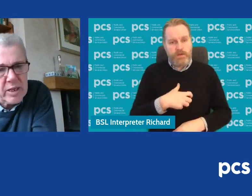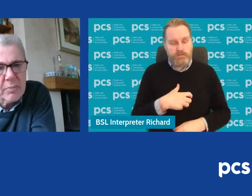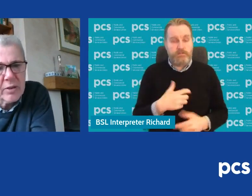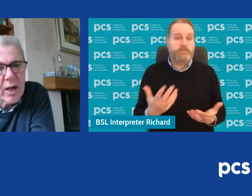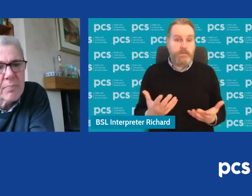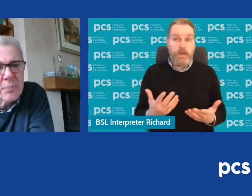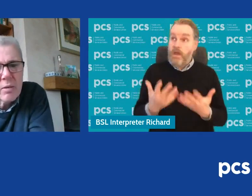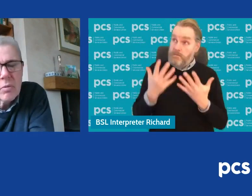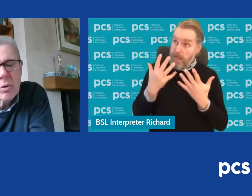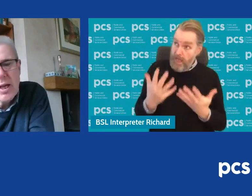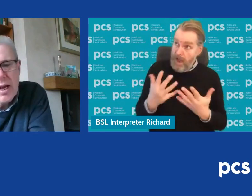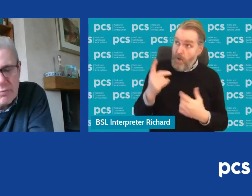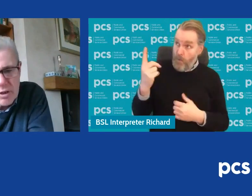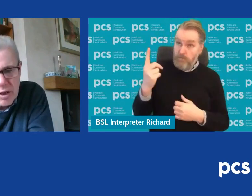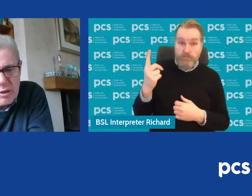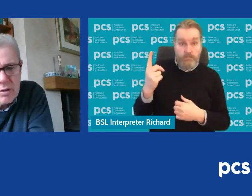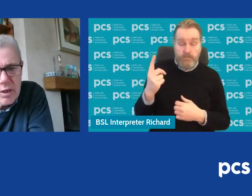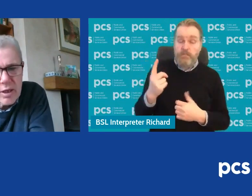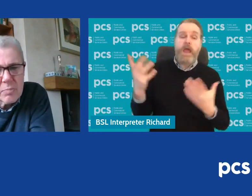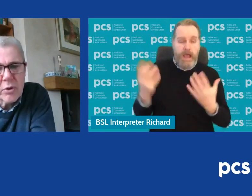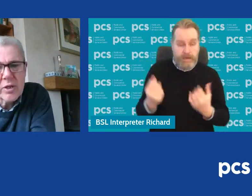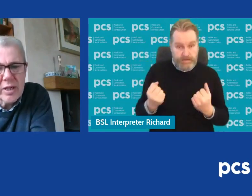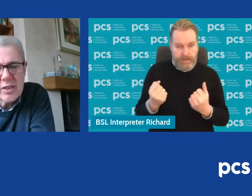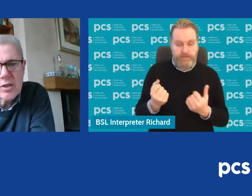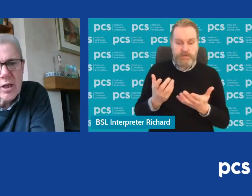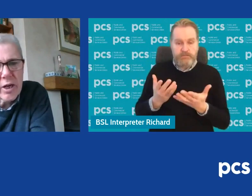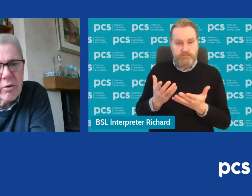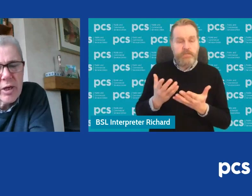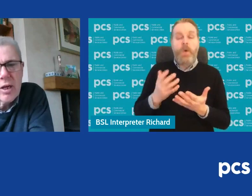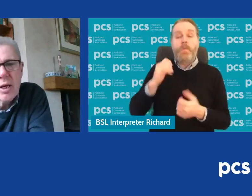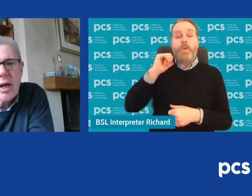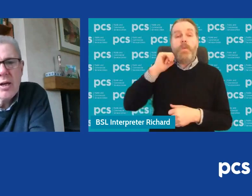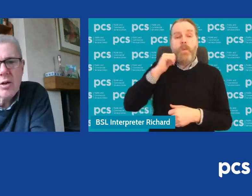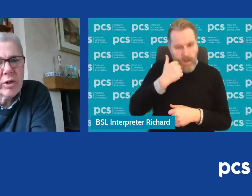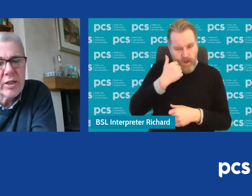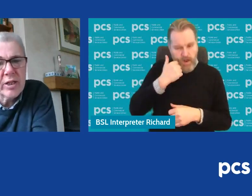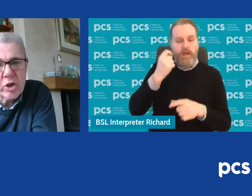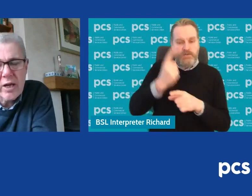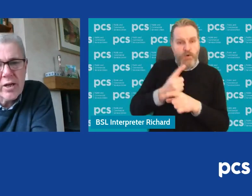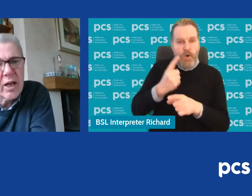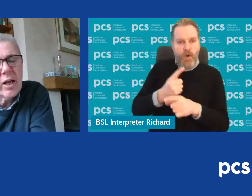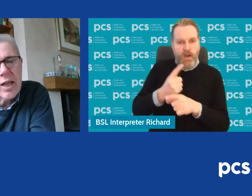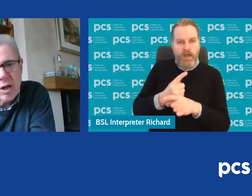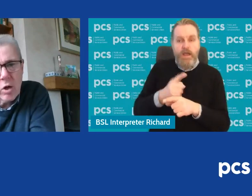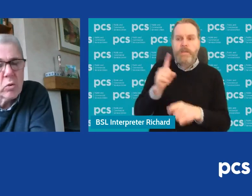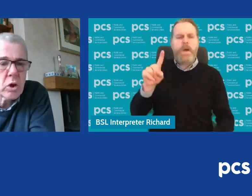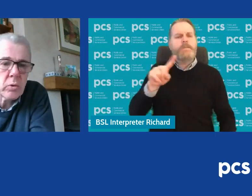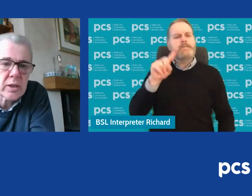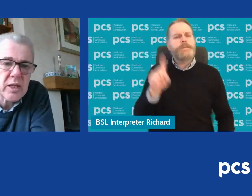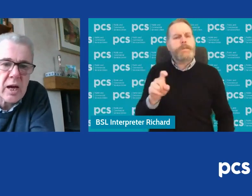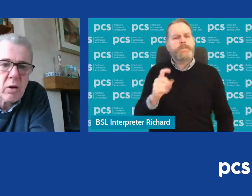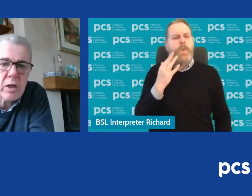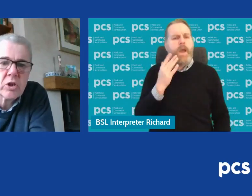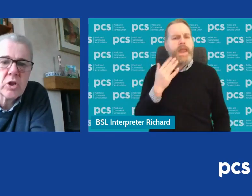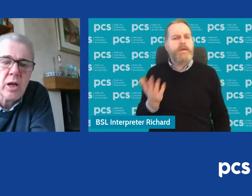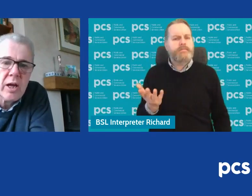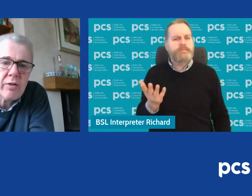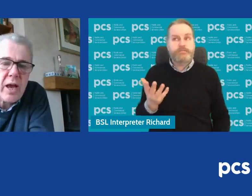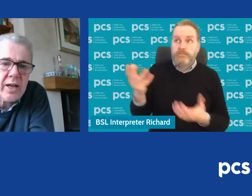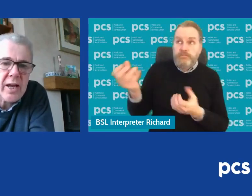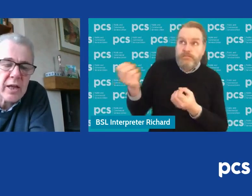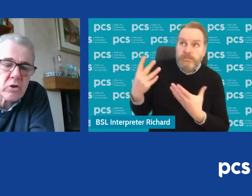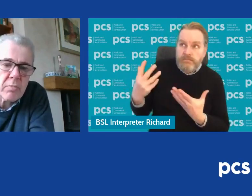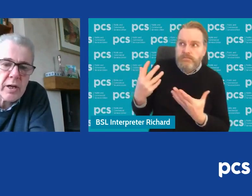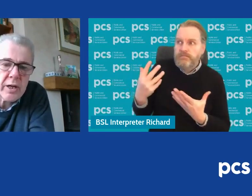have now accepted that. But what they haven't done is put a date in the diary and agreed the agenda, let alone told us how much,